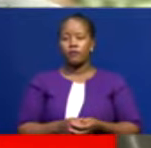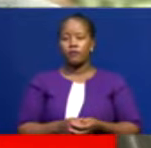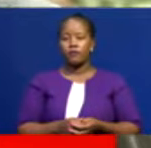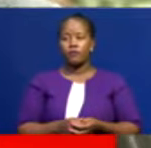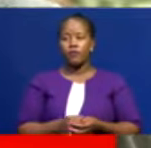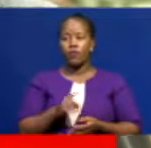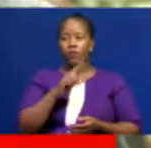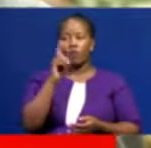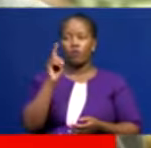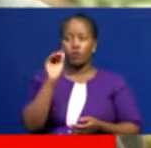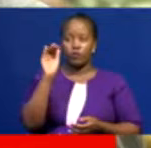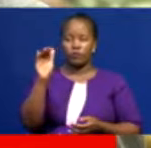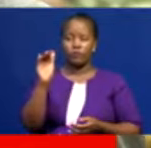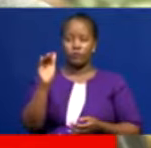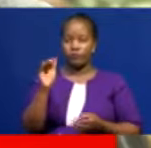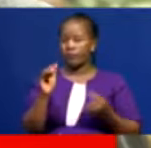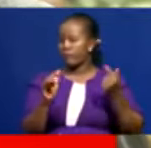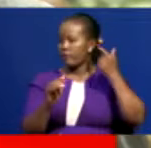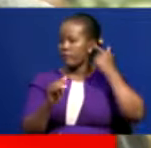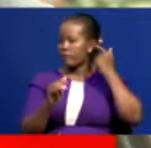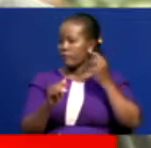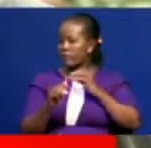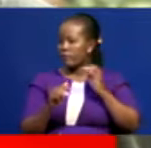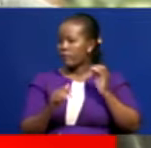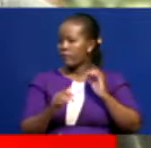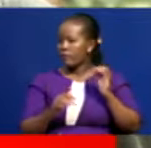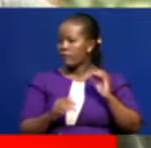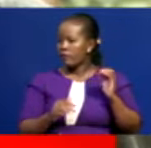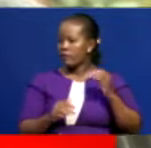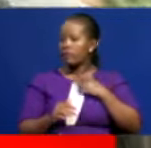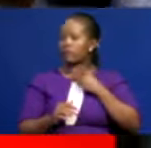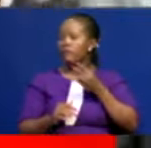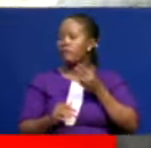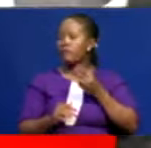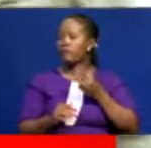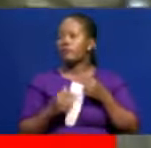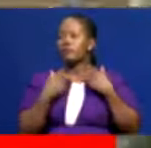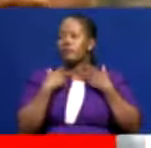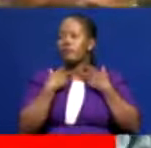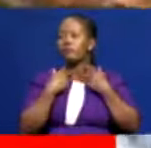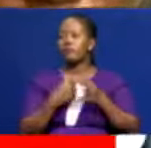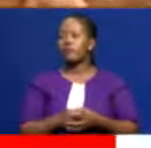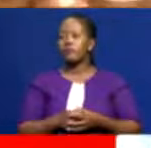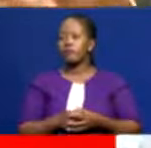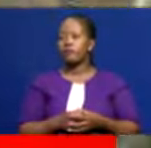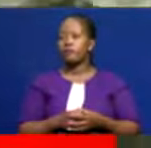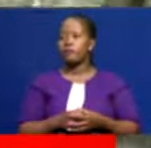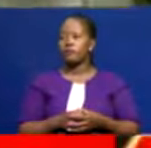already planted his. What is your clear message in one now that you've given us all the data?